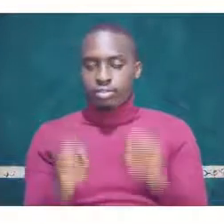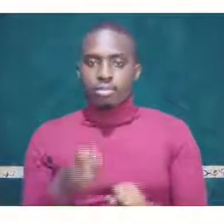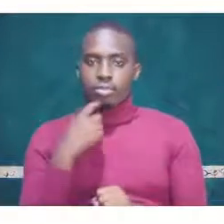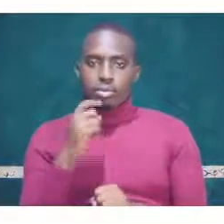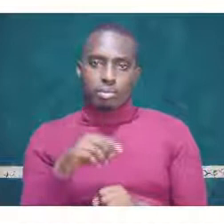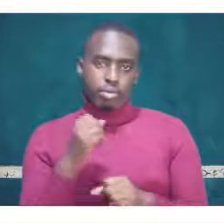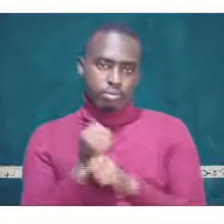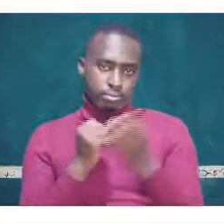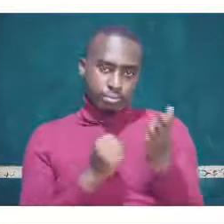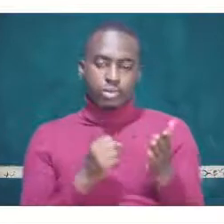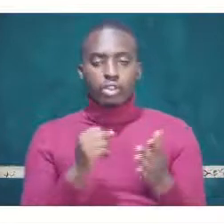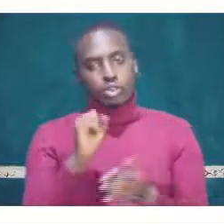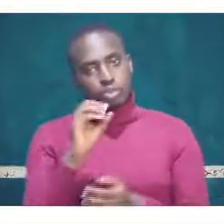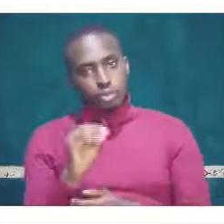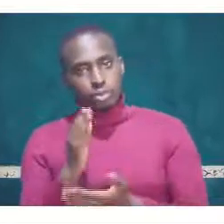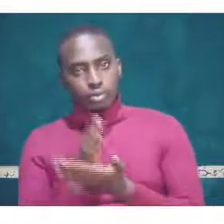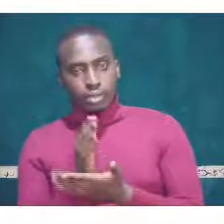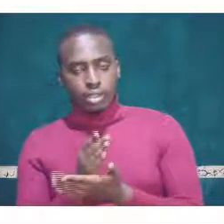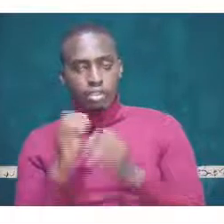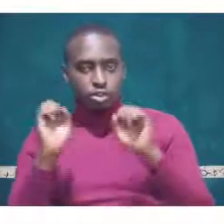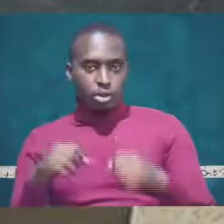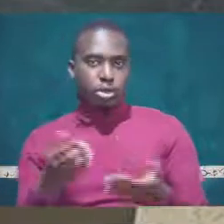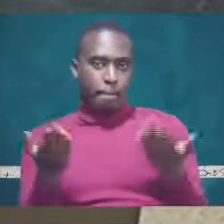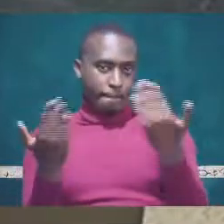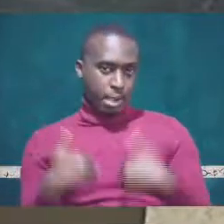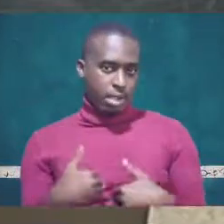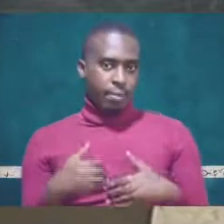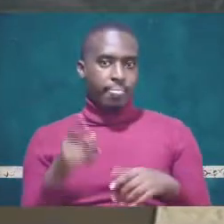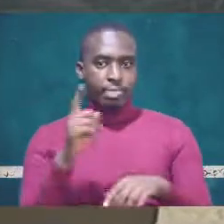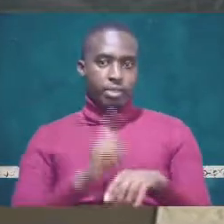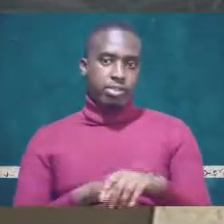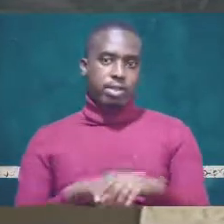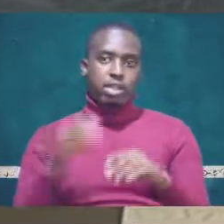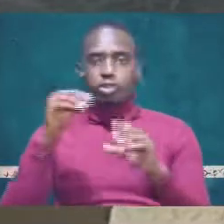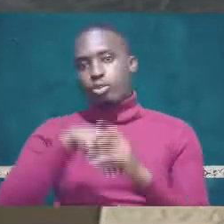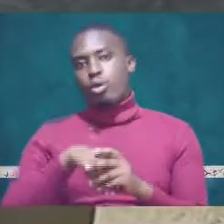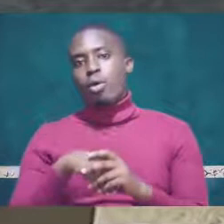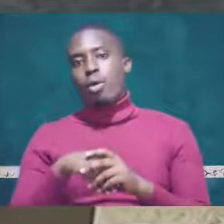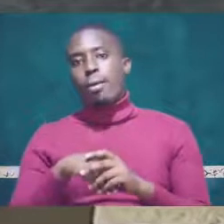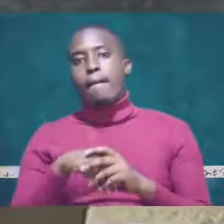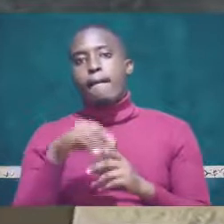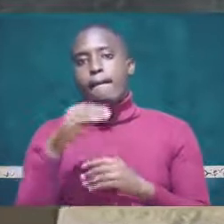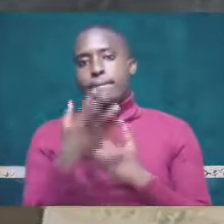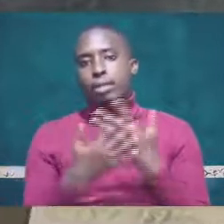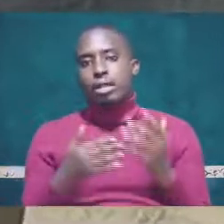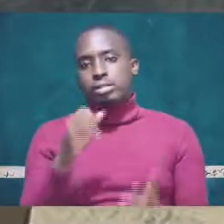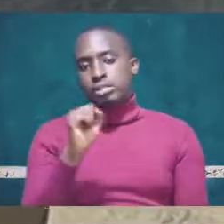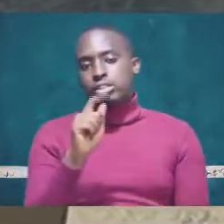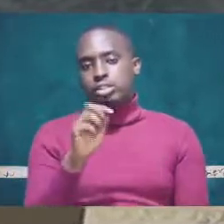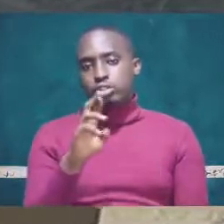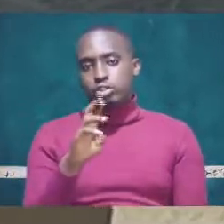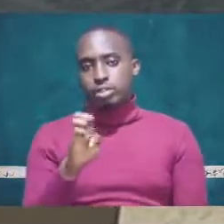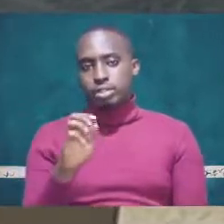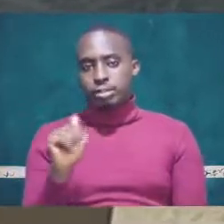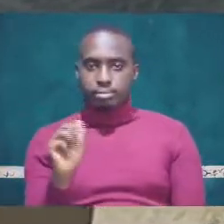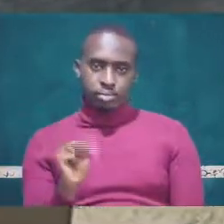back. So the lymphatic system is able to return back the lymph fluid into the bloodstream. When you find the bloodstream has